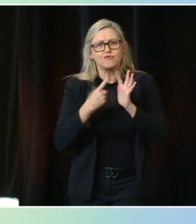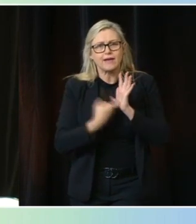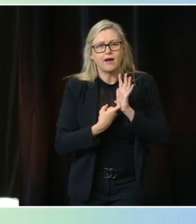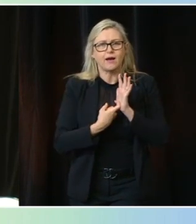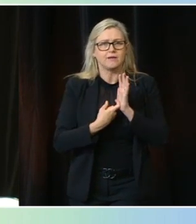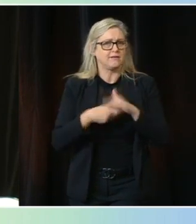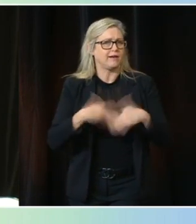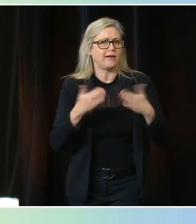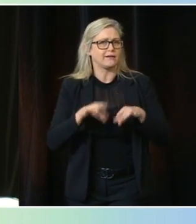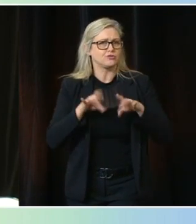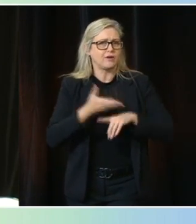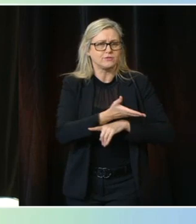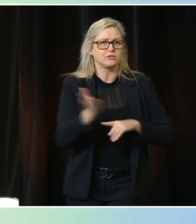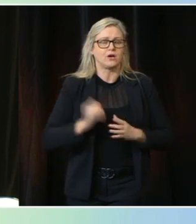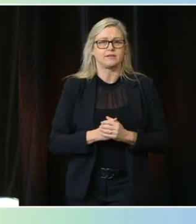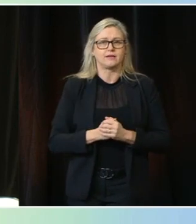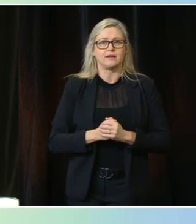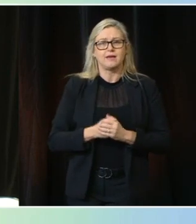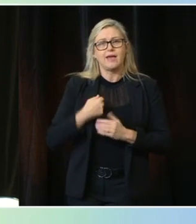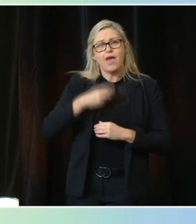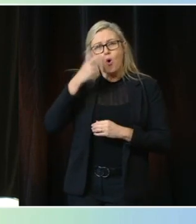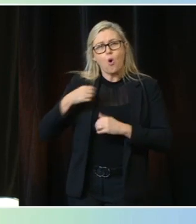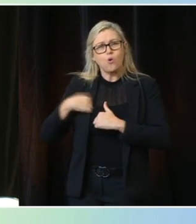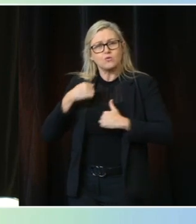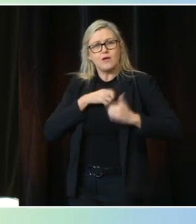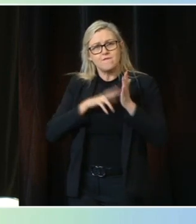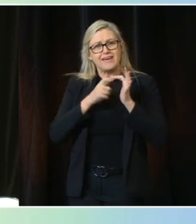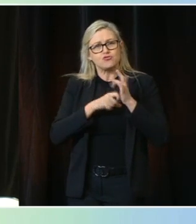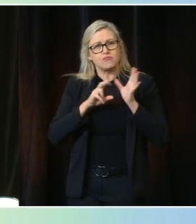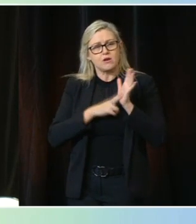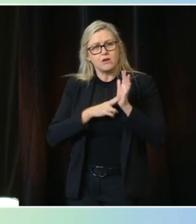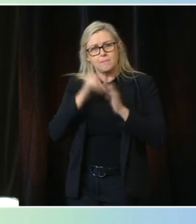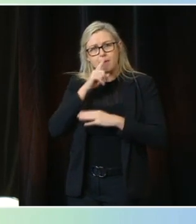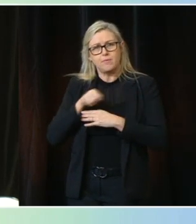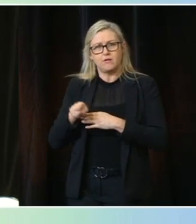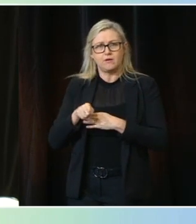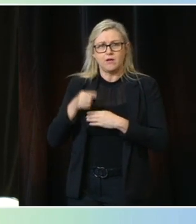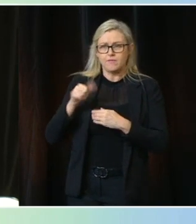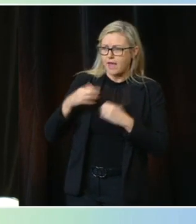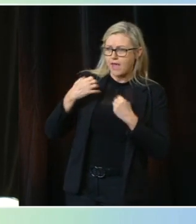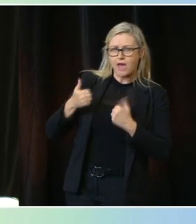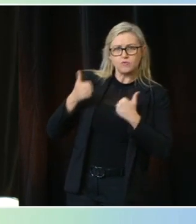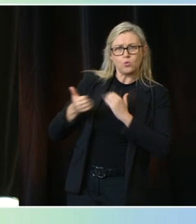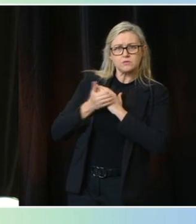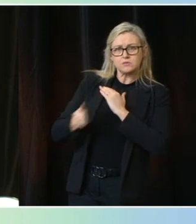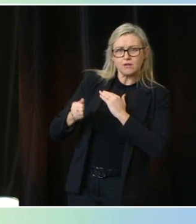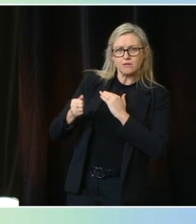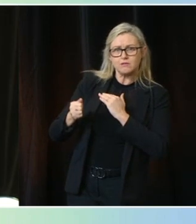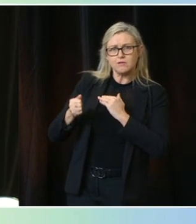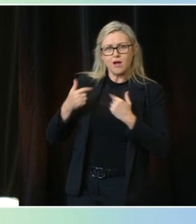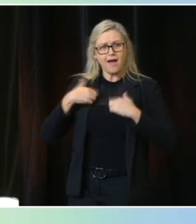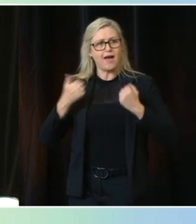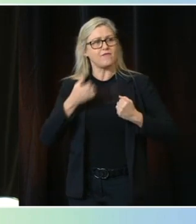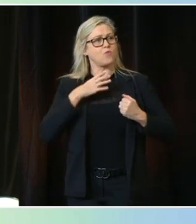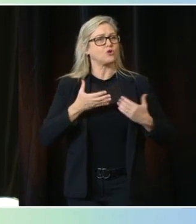Society including our veterans people of extraordinary capacity looking for someone to recognize their